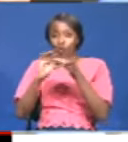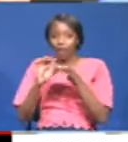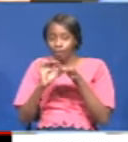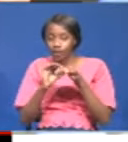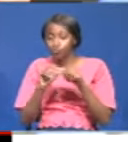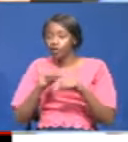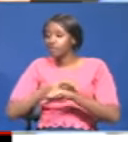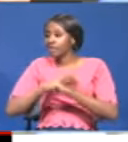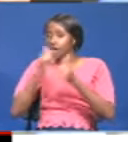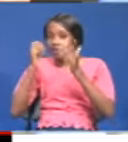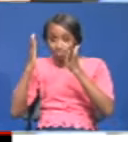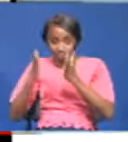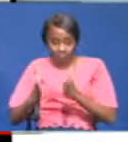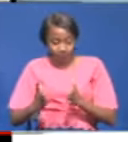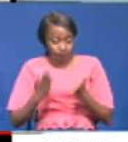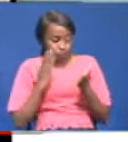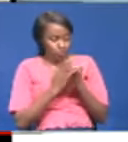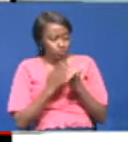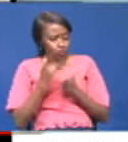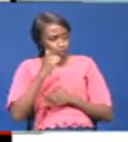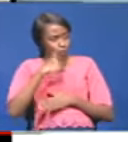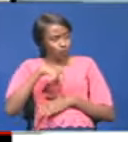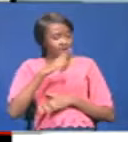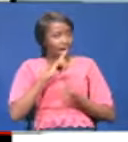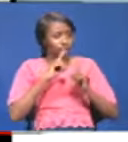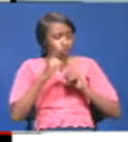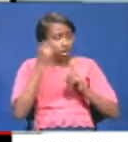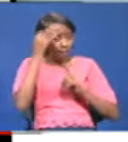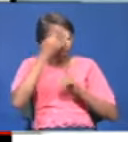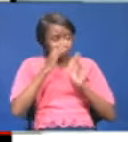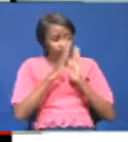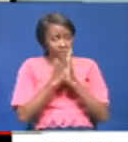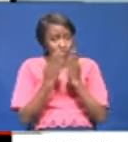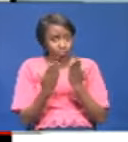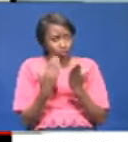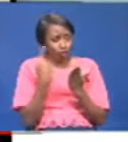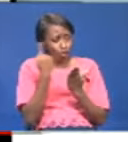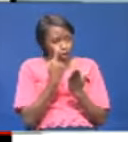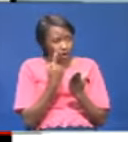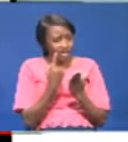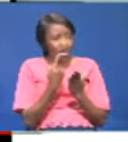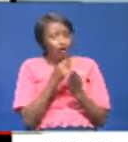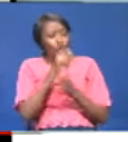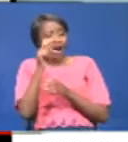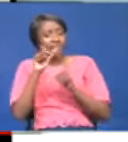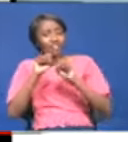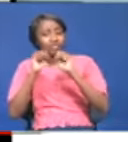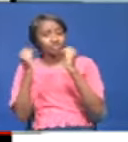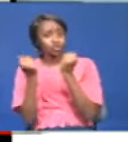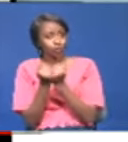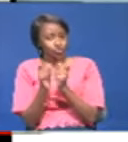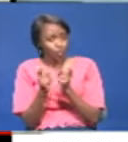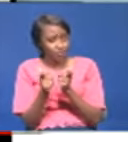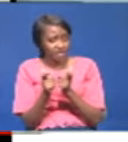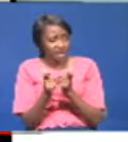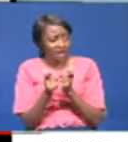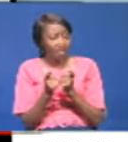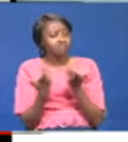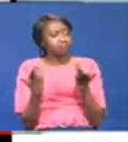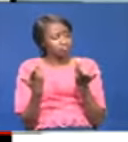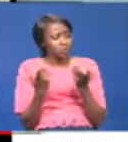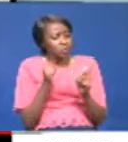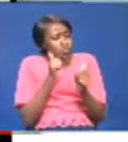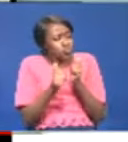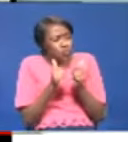right. Mm-hmm. Are you looking only at Facebook or other social media platforms as well, in terms of which one is more notorious?